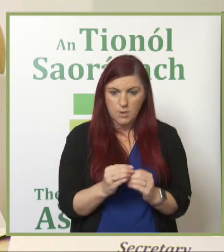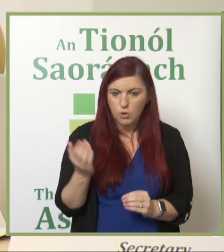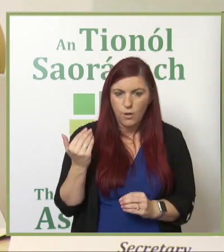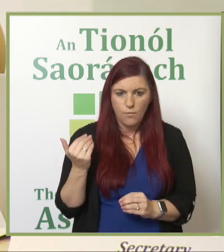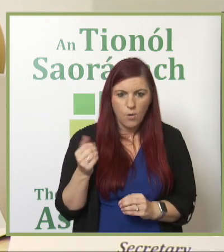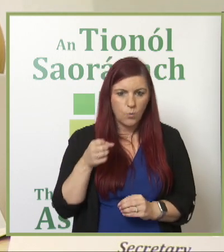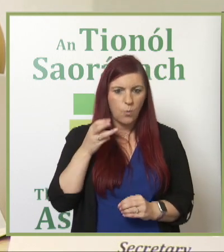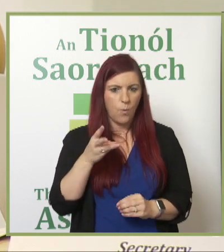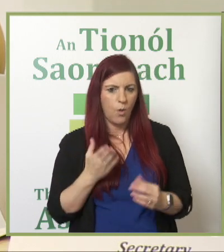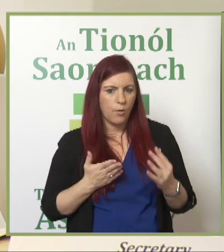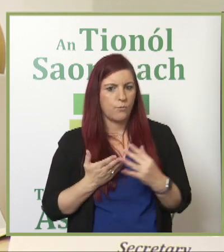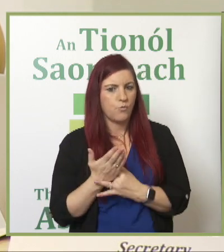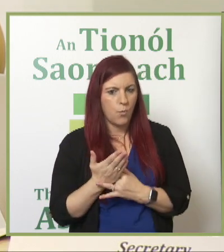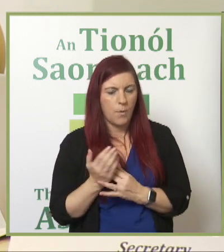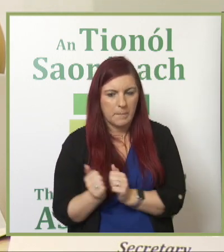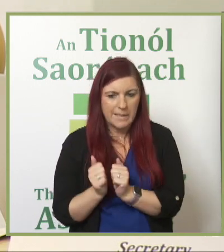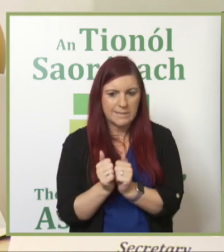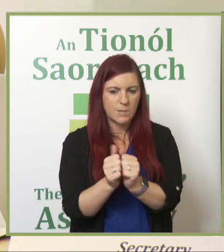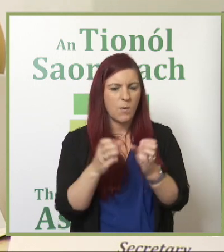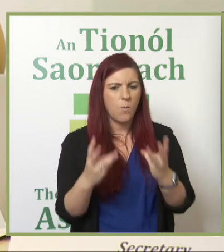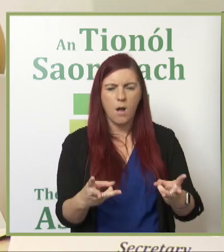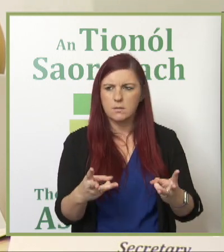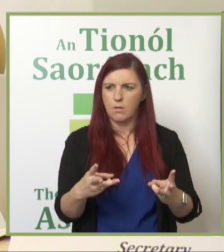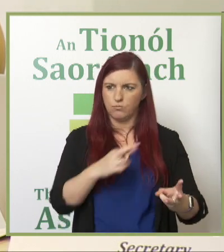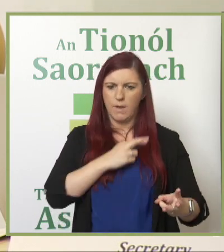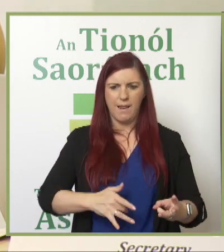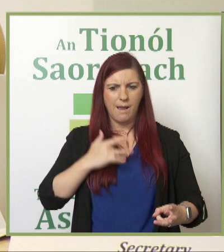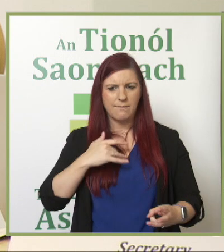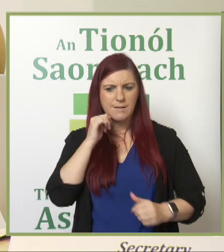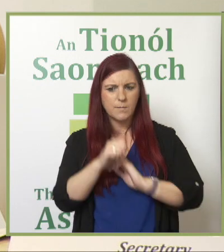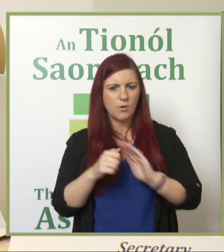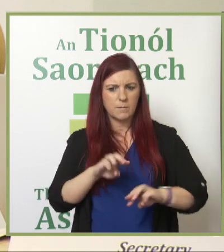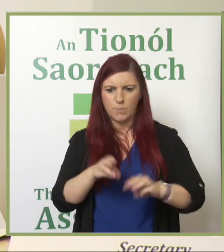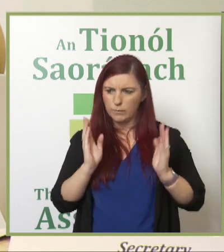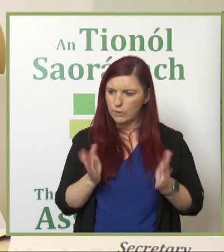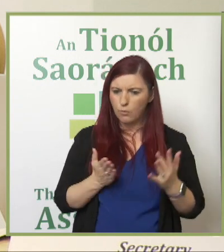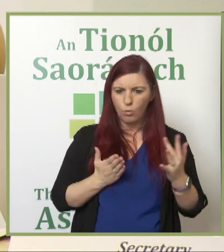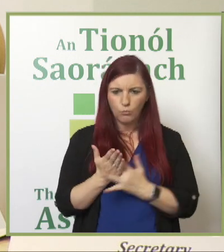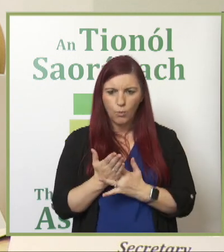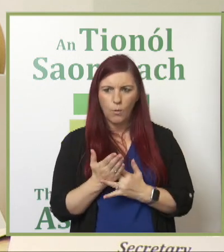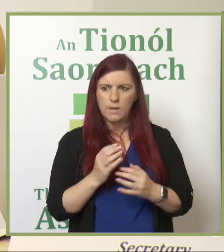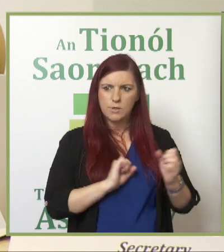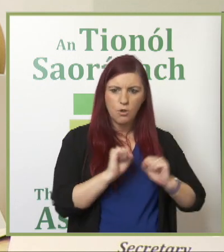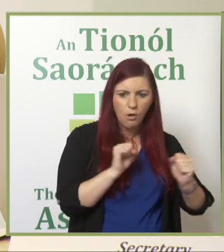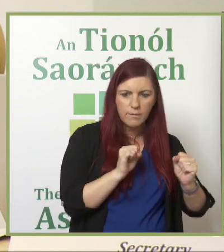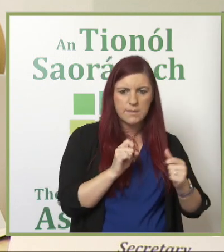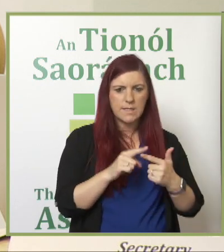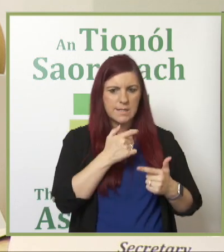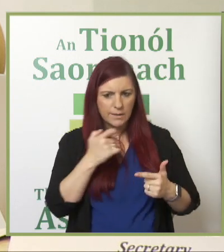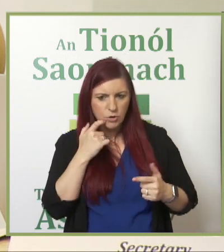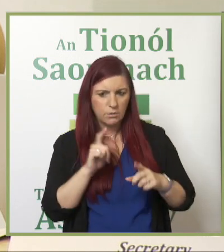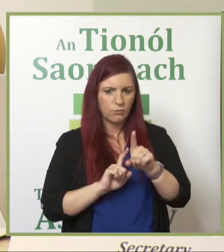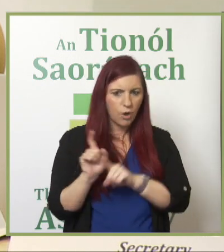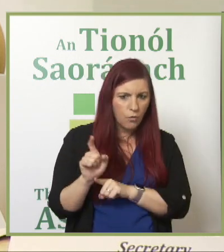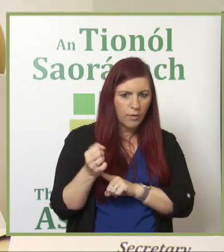of the assembly meetings lived experience of people who have either been through some of the services, through addiction, in recovery, or